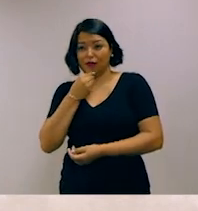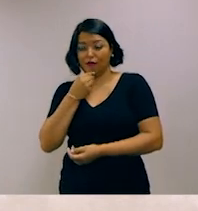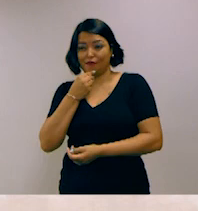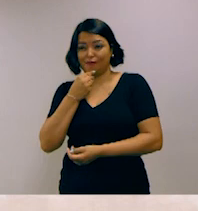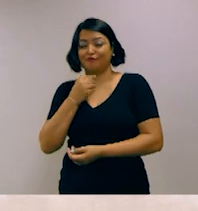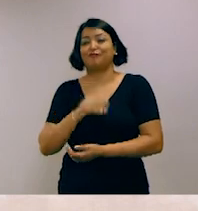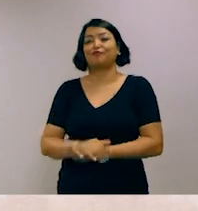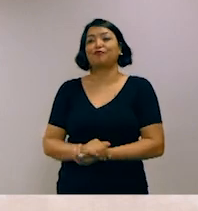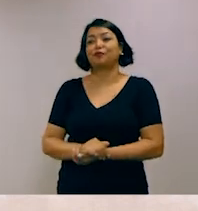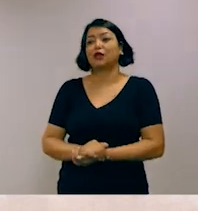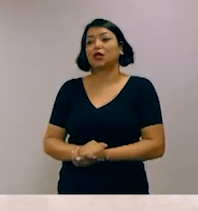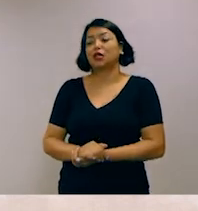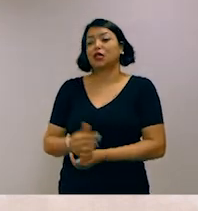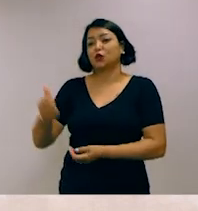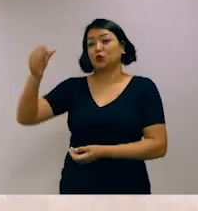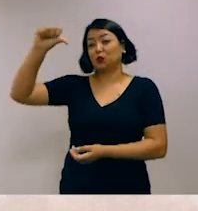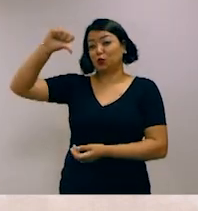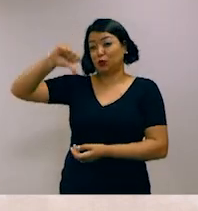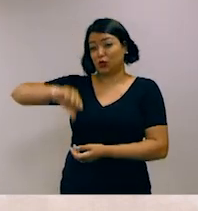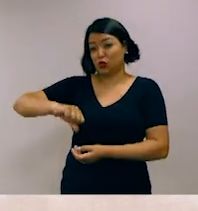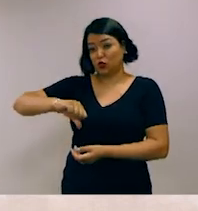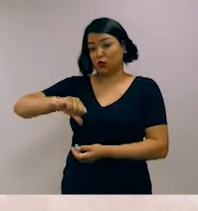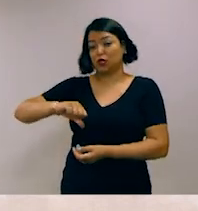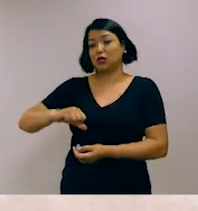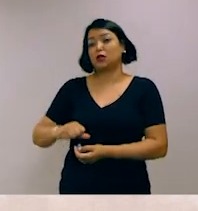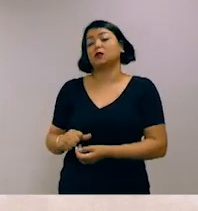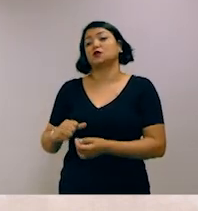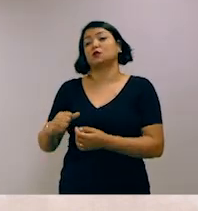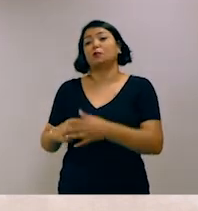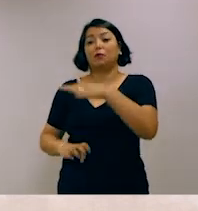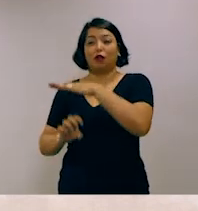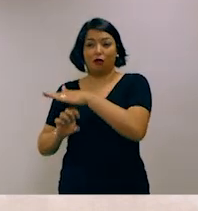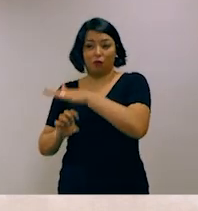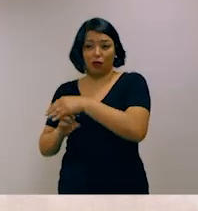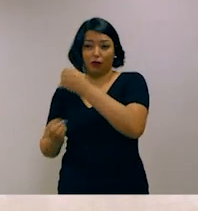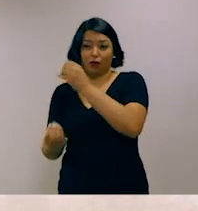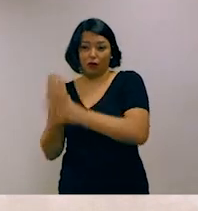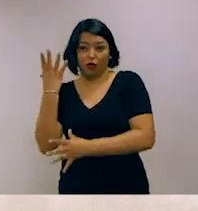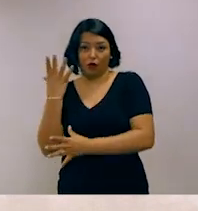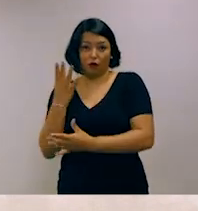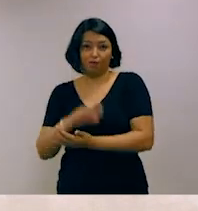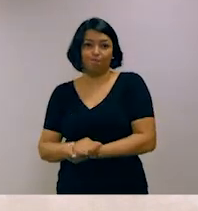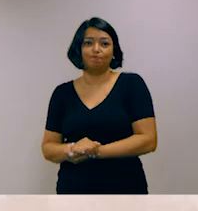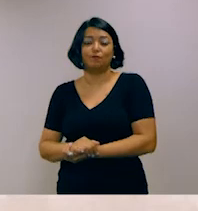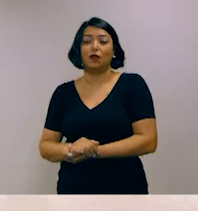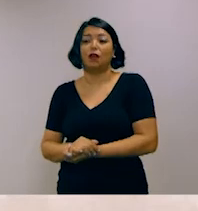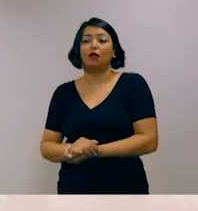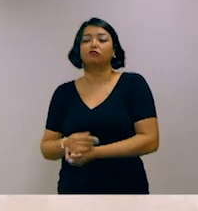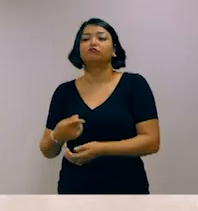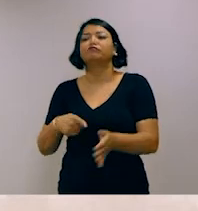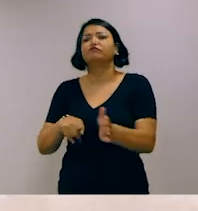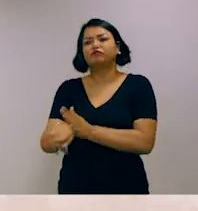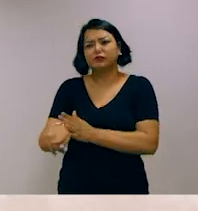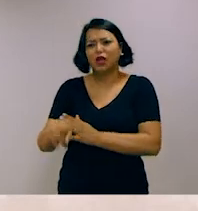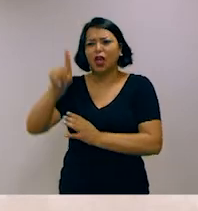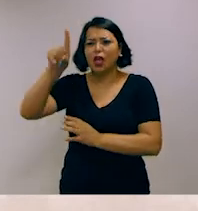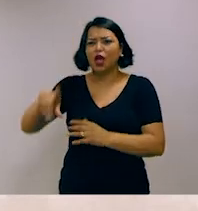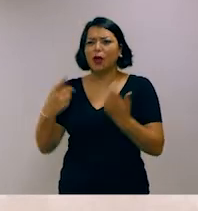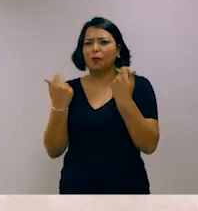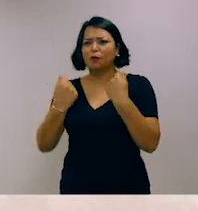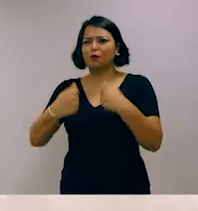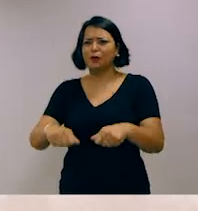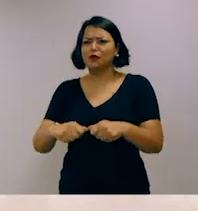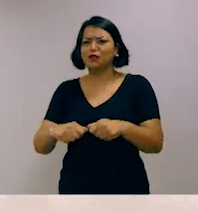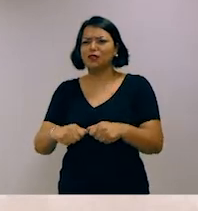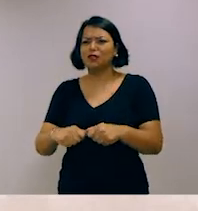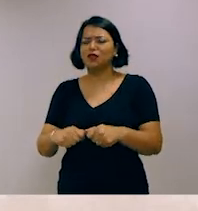so for the same studio, the second movie, X-Men, The Black Phoenix, represented a loss for